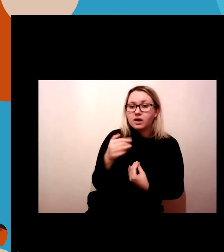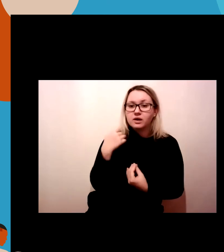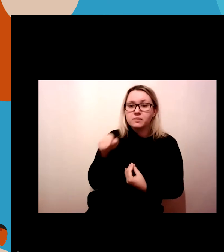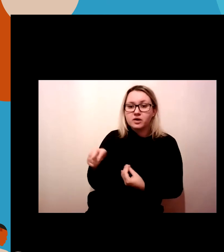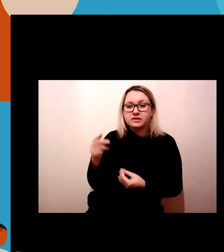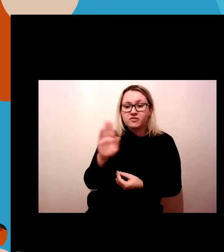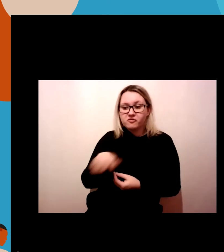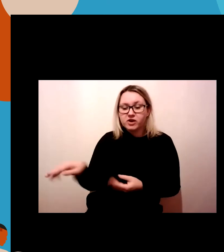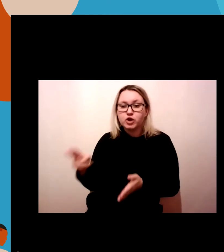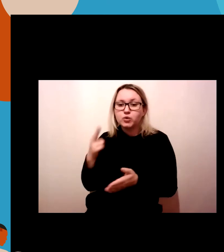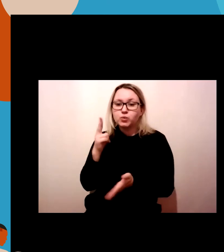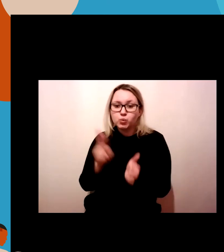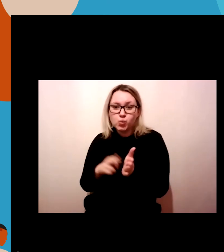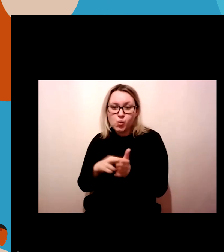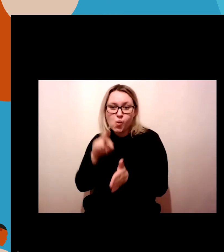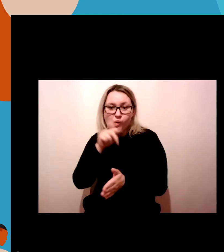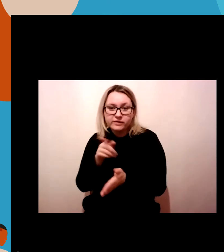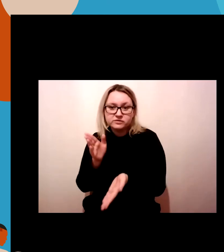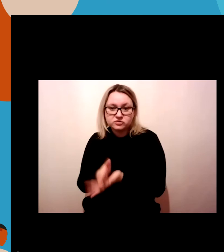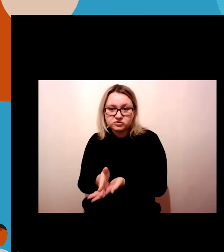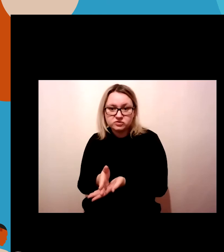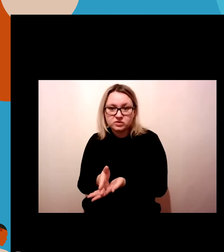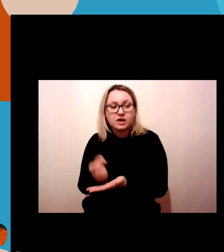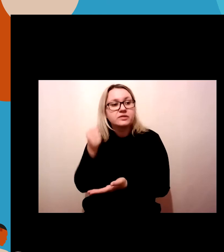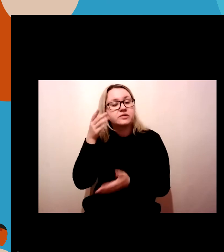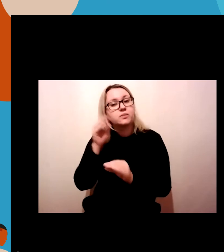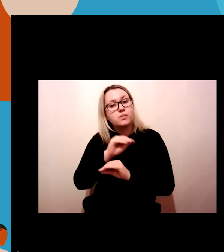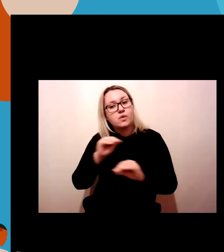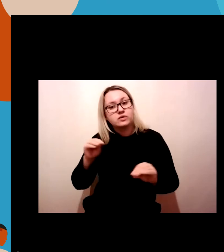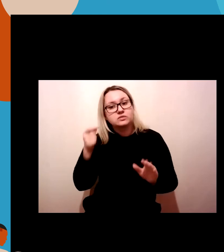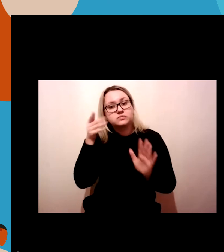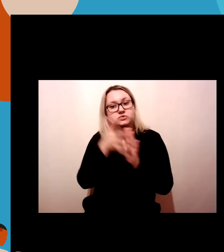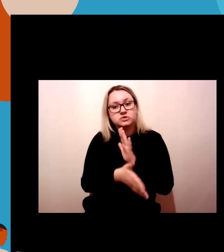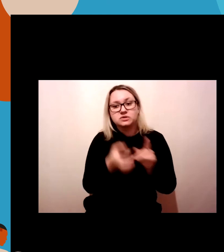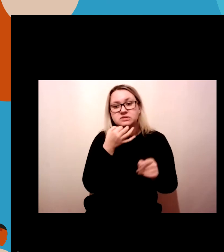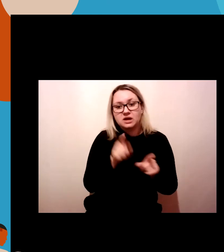be to receive medical treatment,